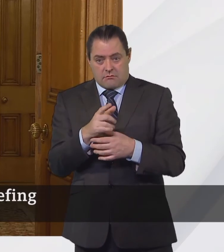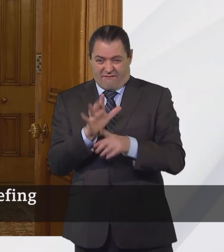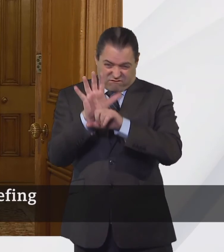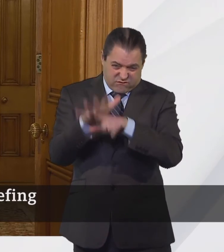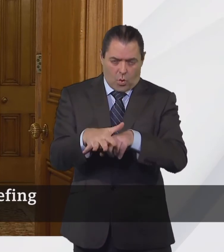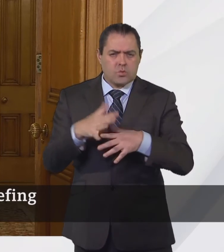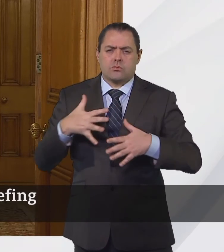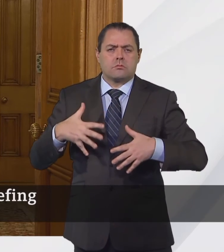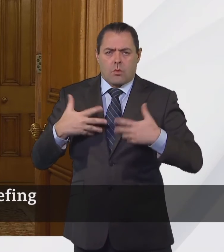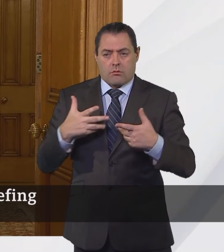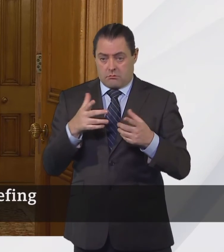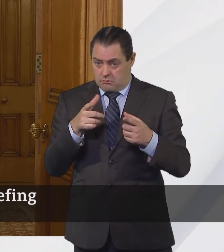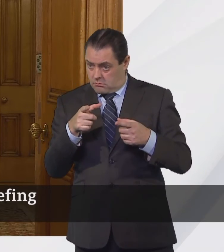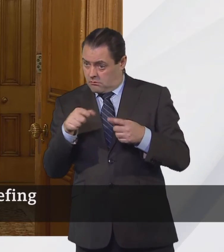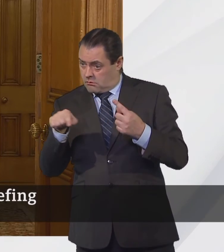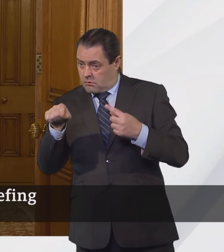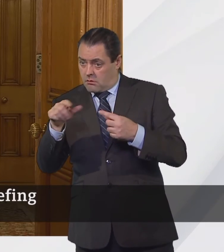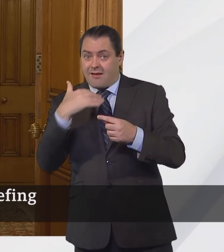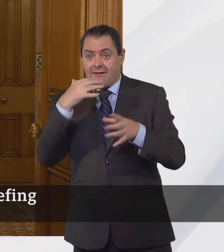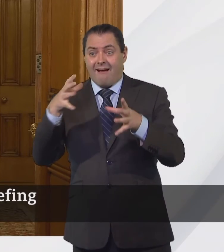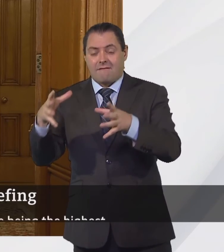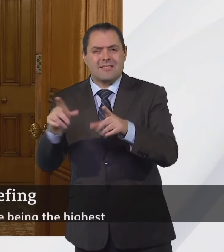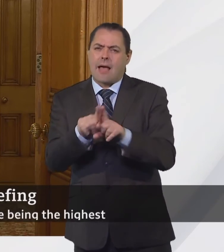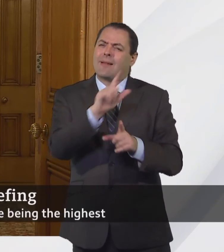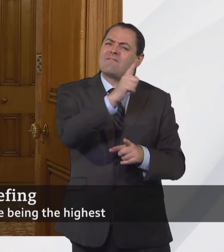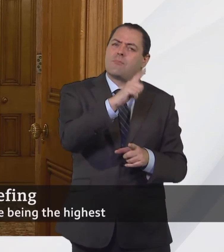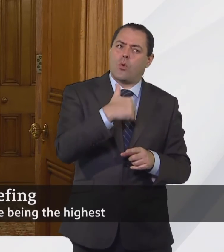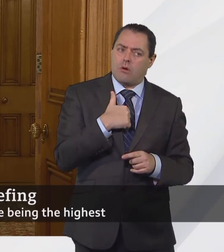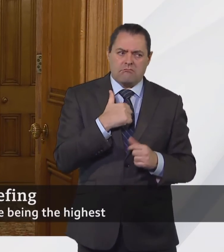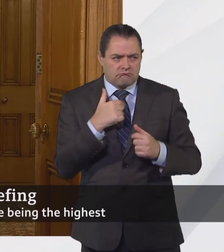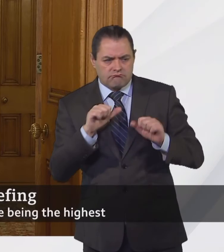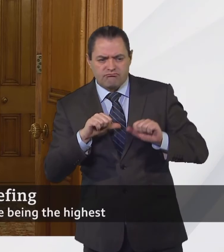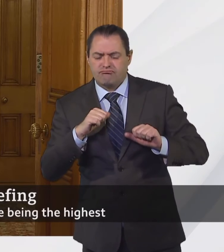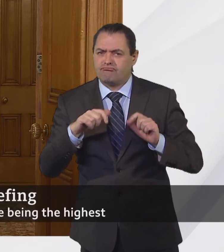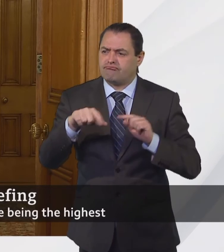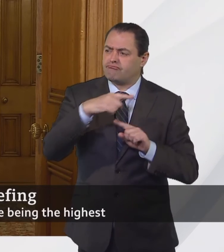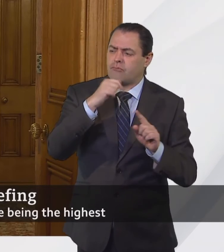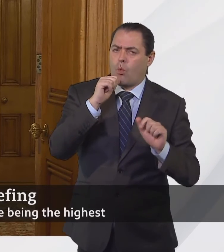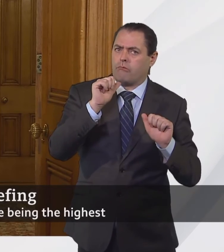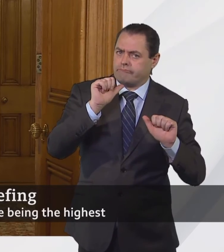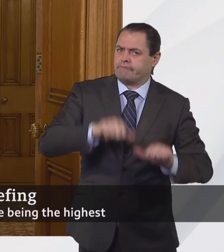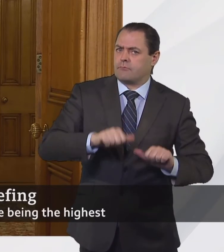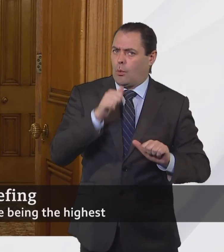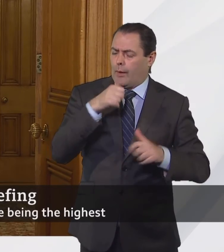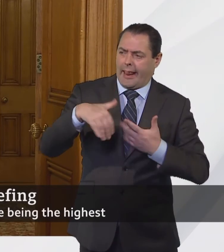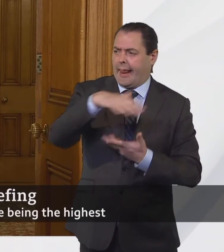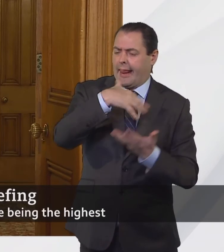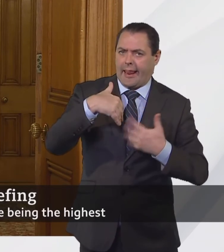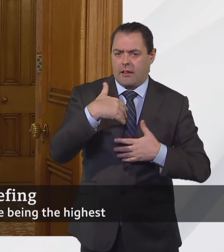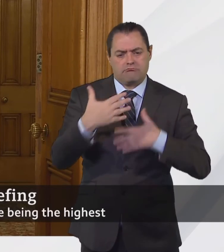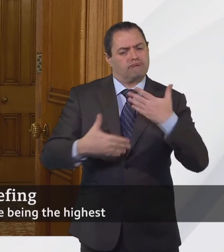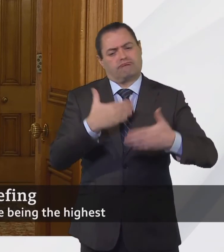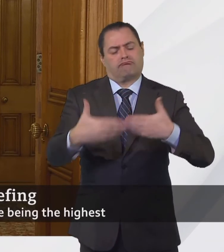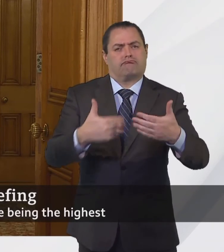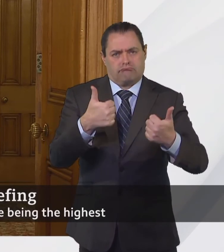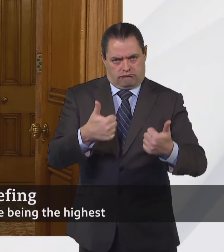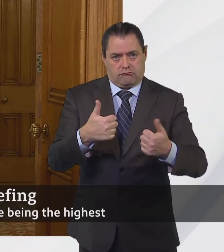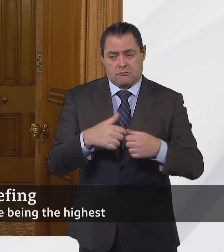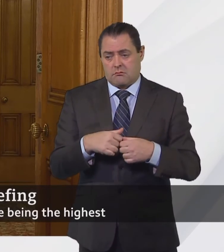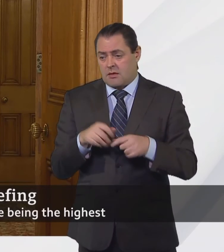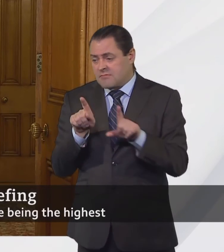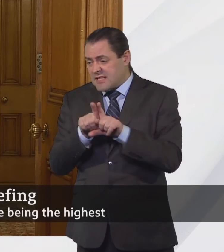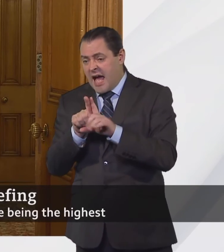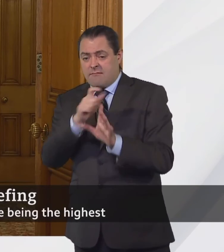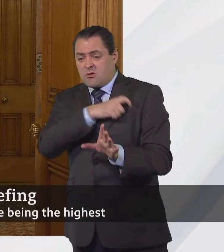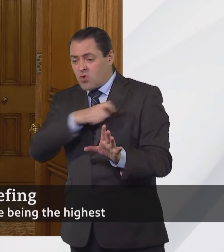do it together as they did in Liverpool. But where there is local will, as there is in Doncaster and Barnsley